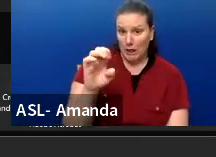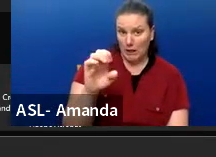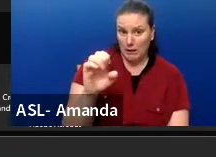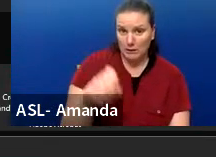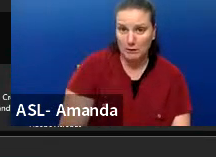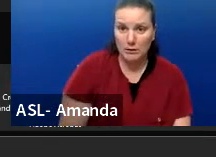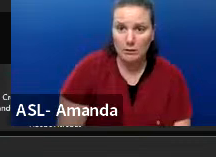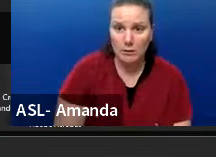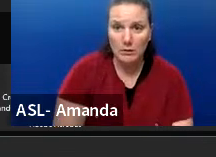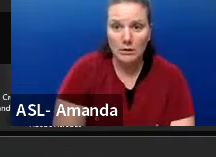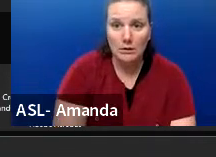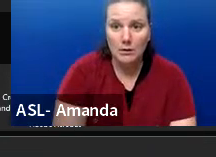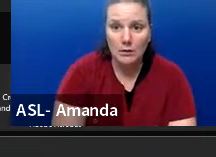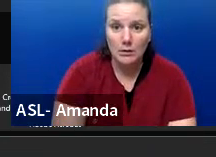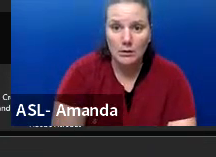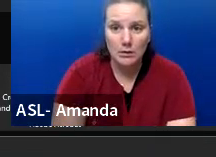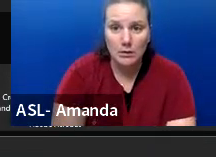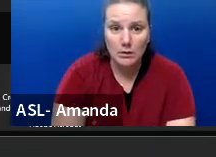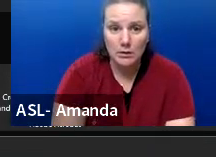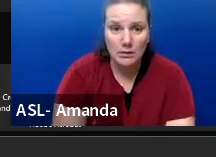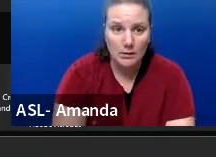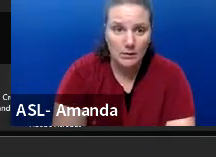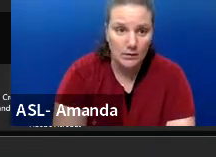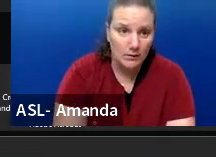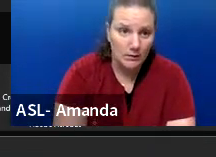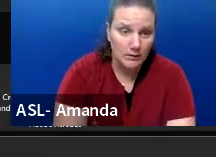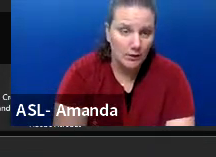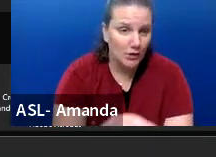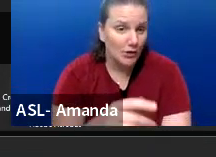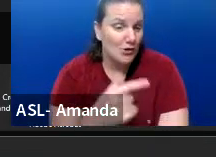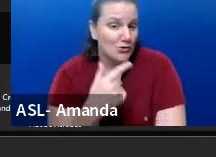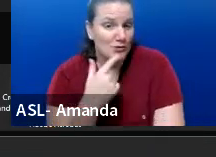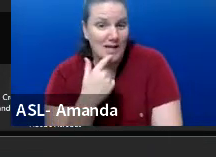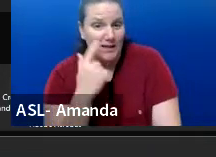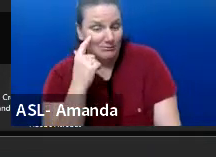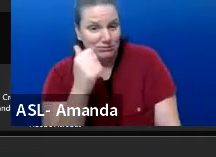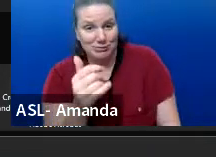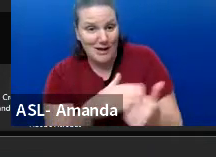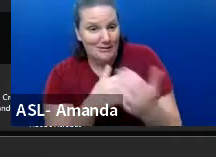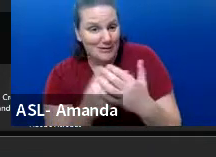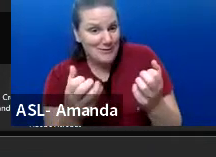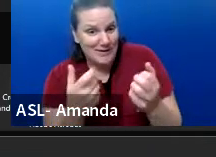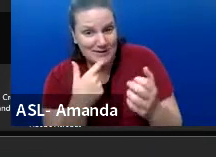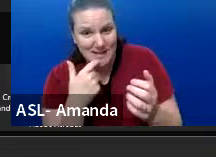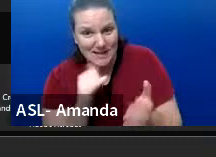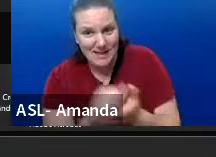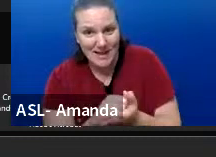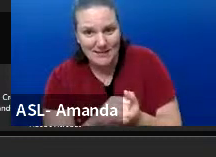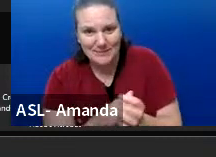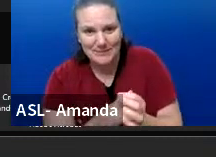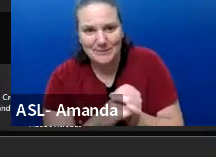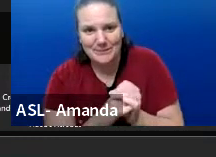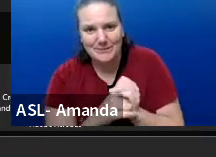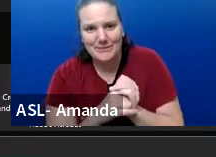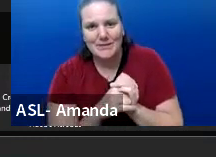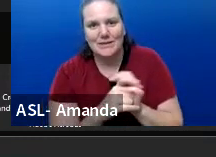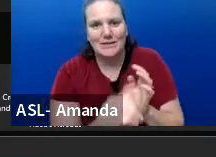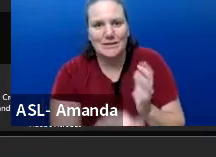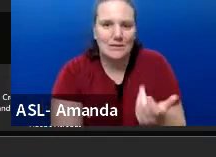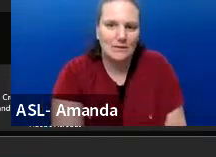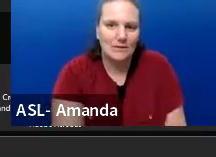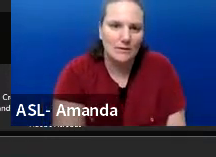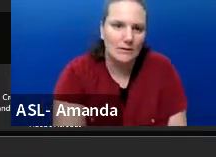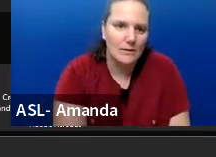You all can say whatever you want to say. Well, and really we have about we have 20 minutes